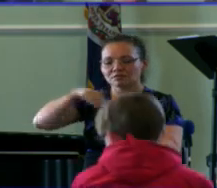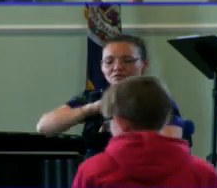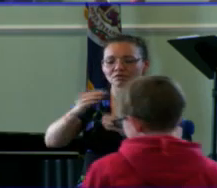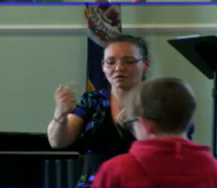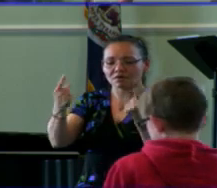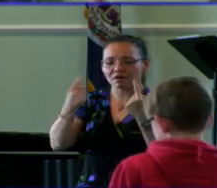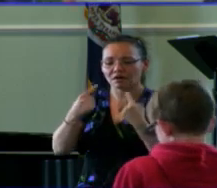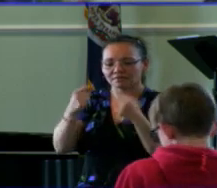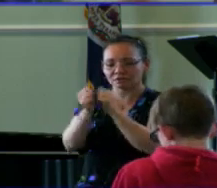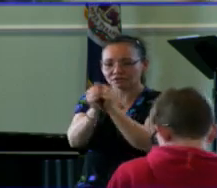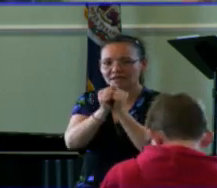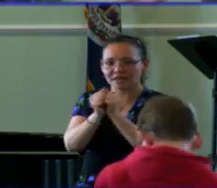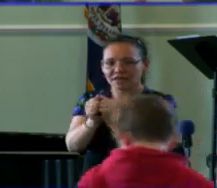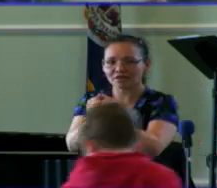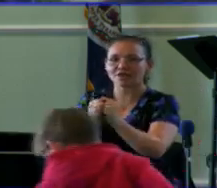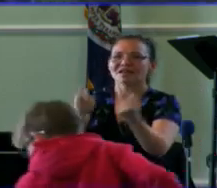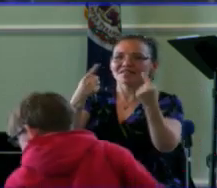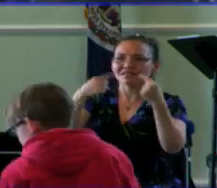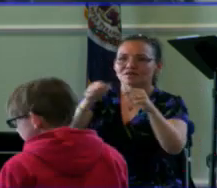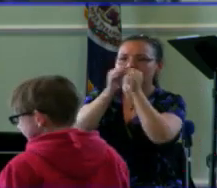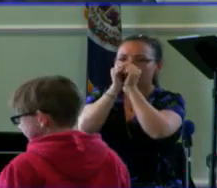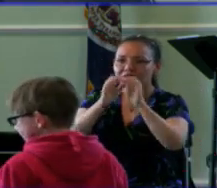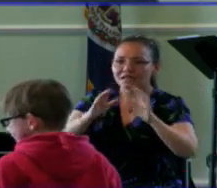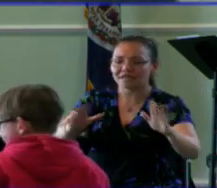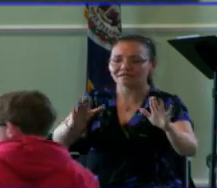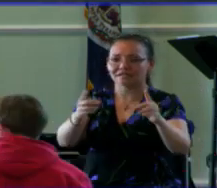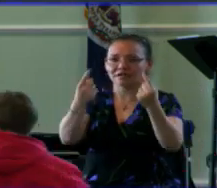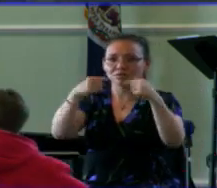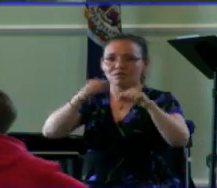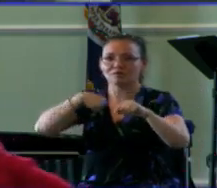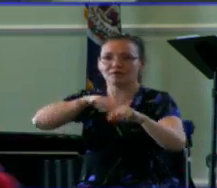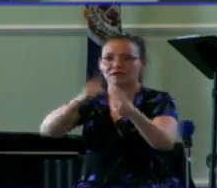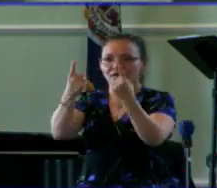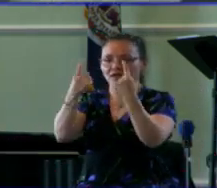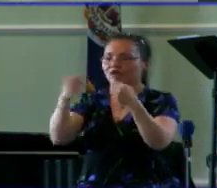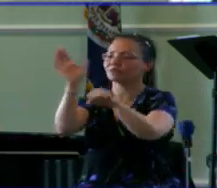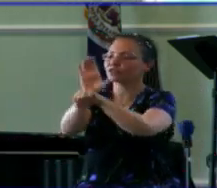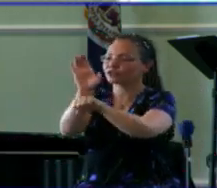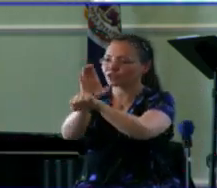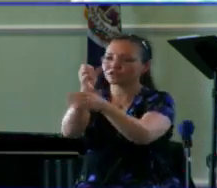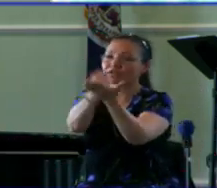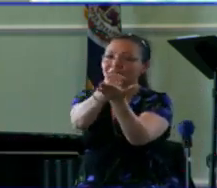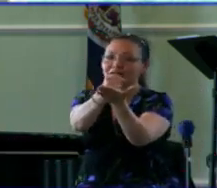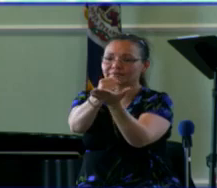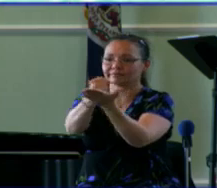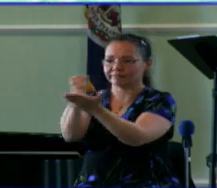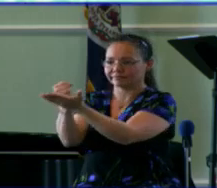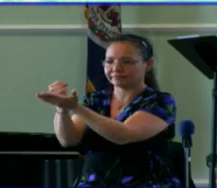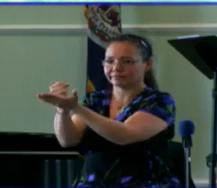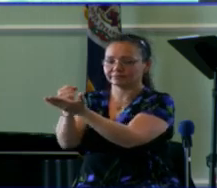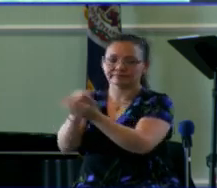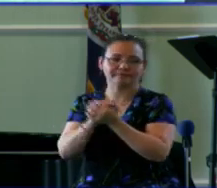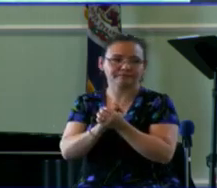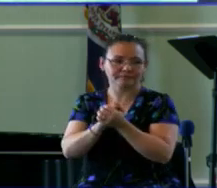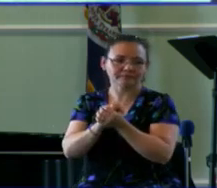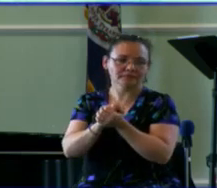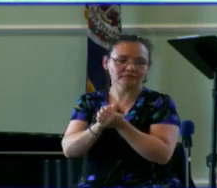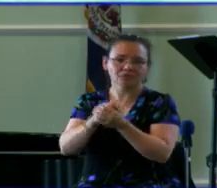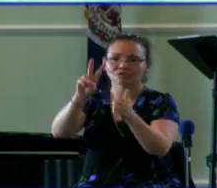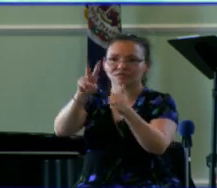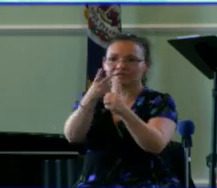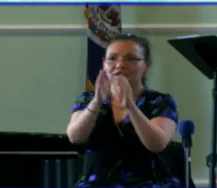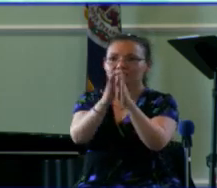There is a blessing when we come to church. Amen? Amen. All right. So God's second